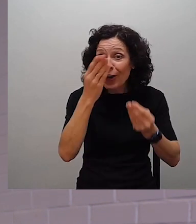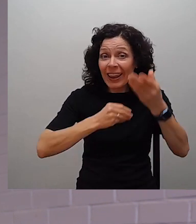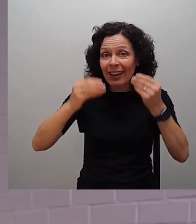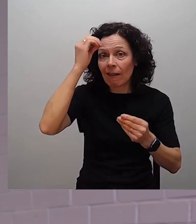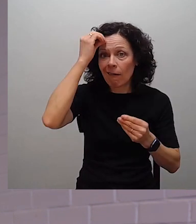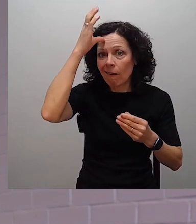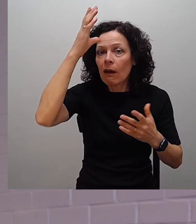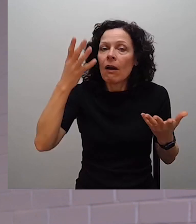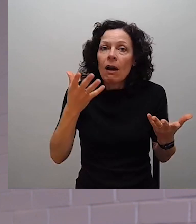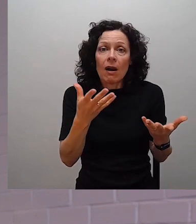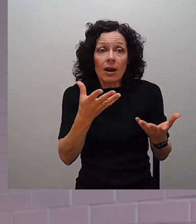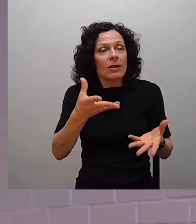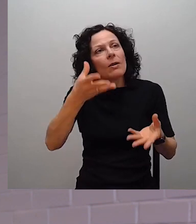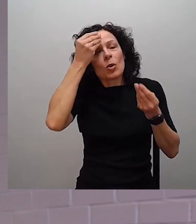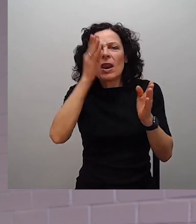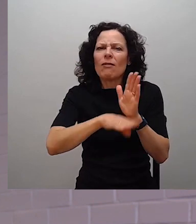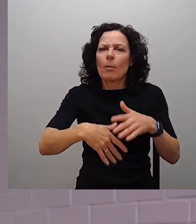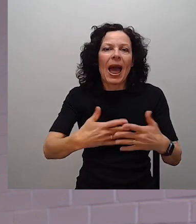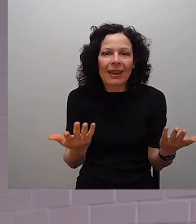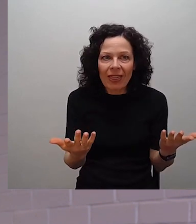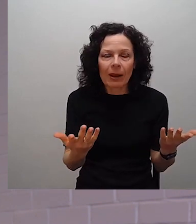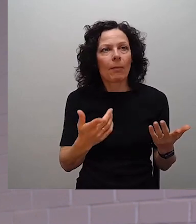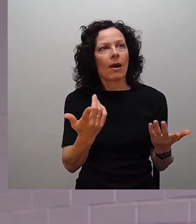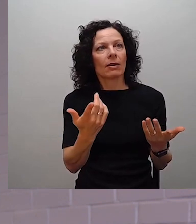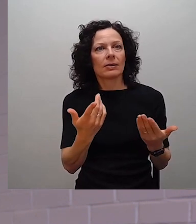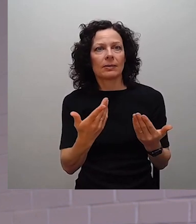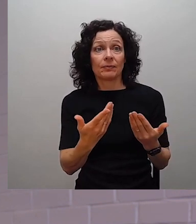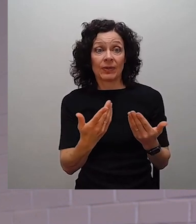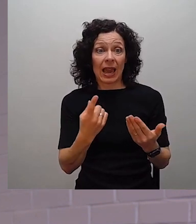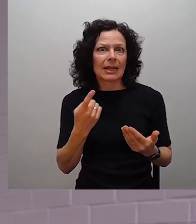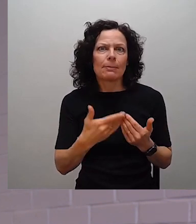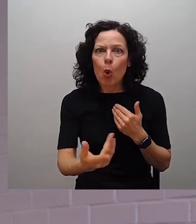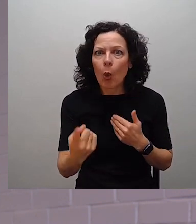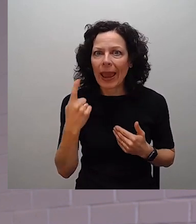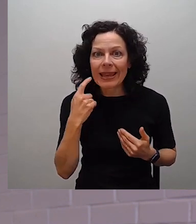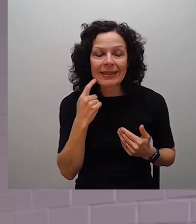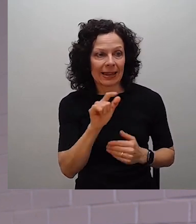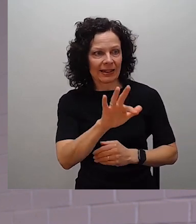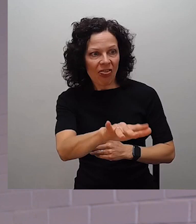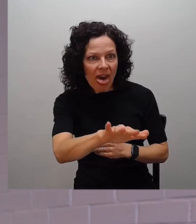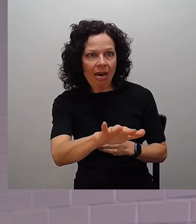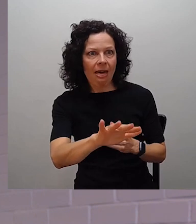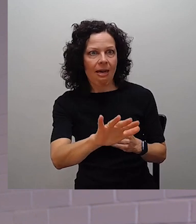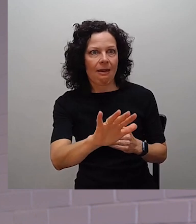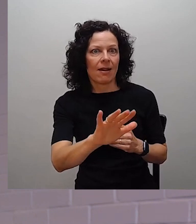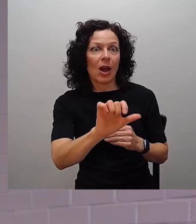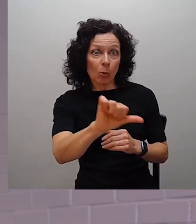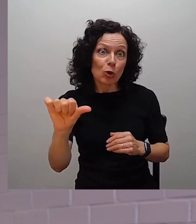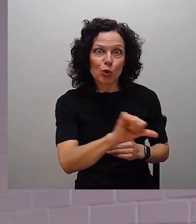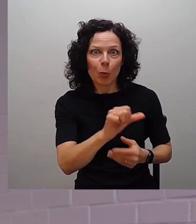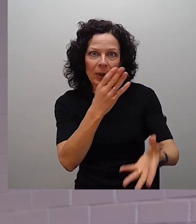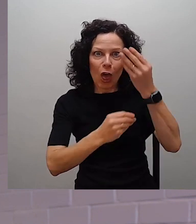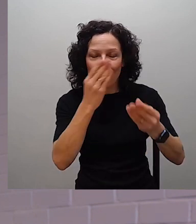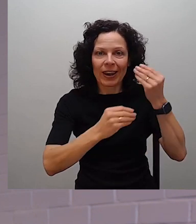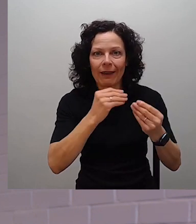can learn from everything, but it's just easier when it's like right in front of you and you're at a place where you're meant